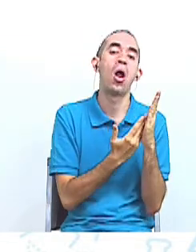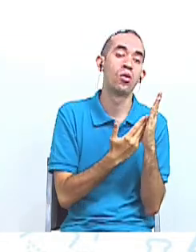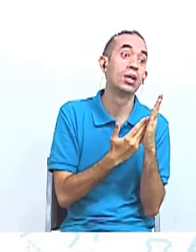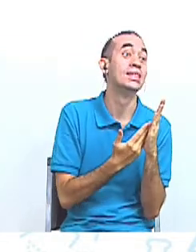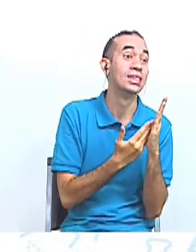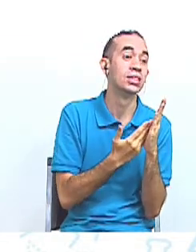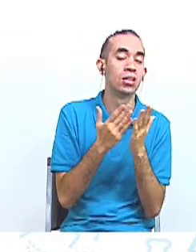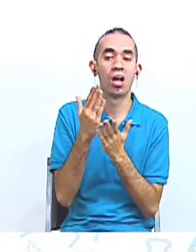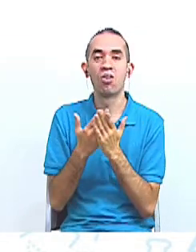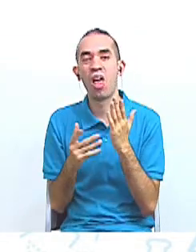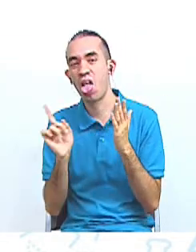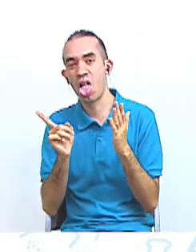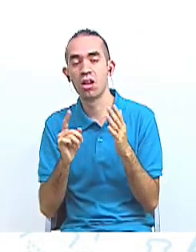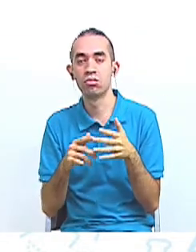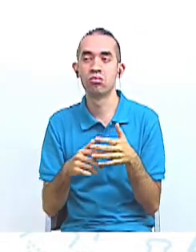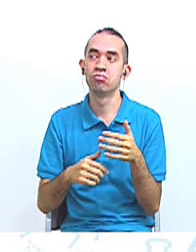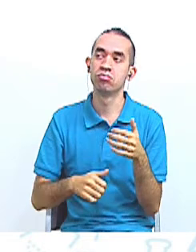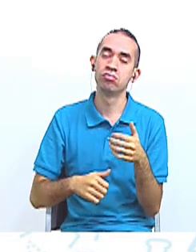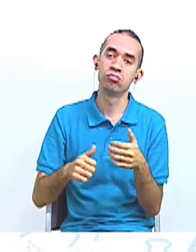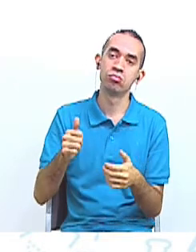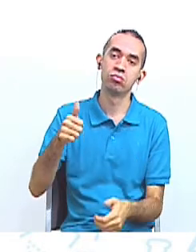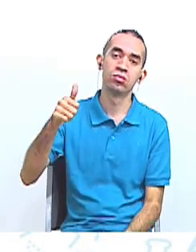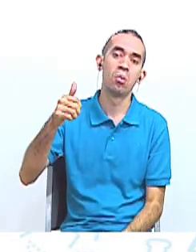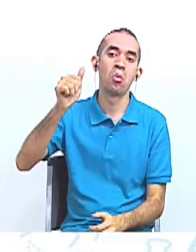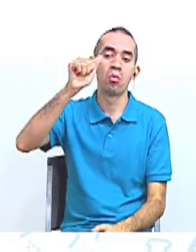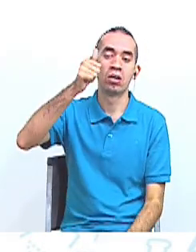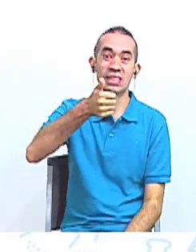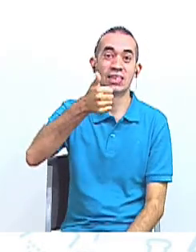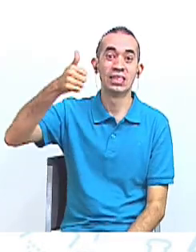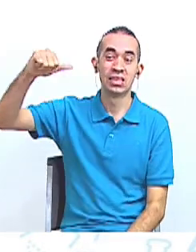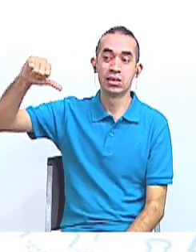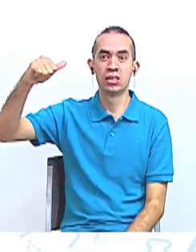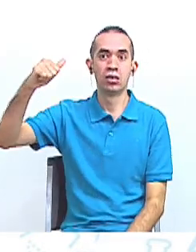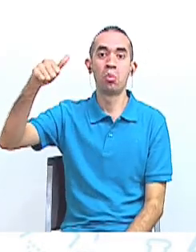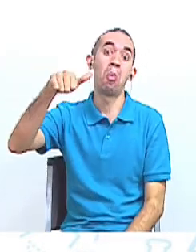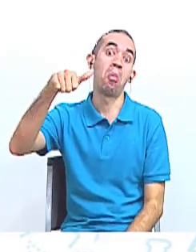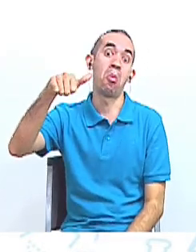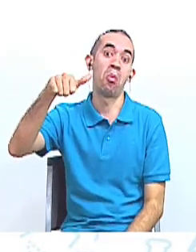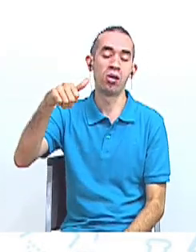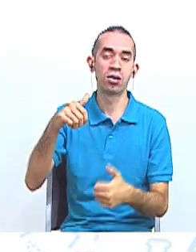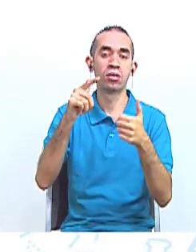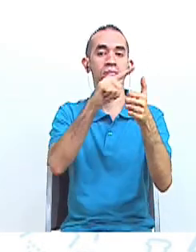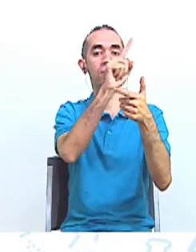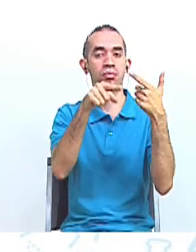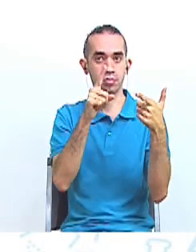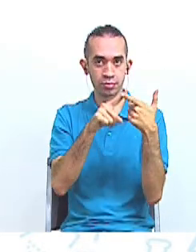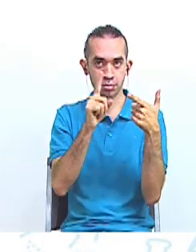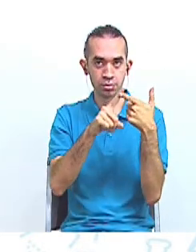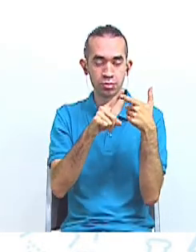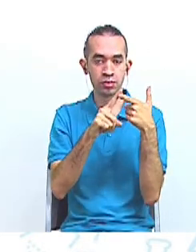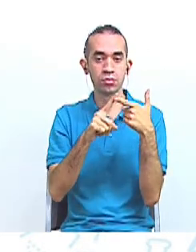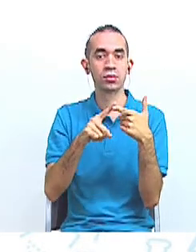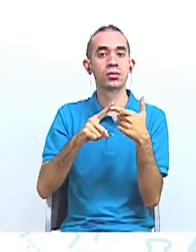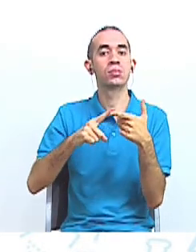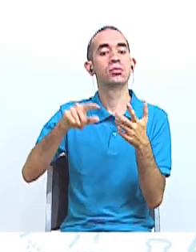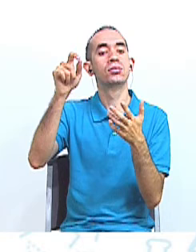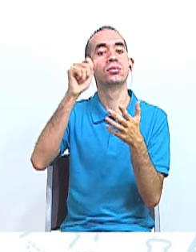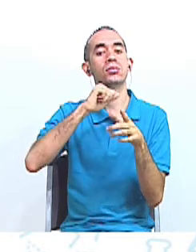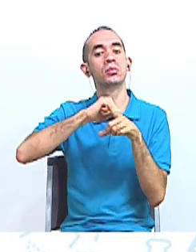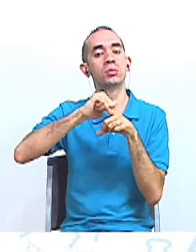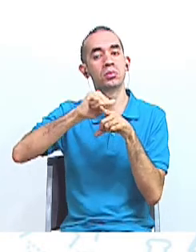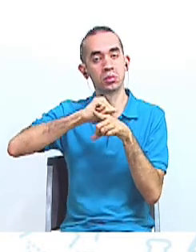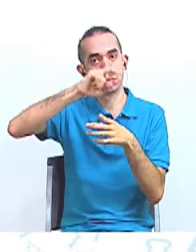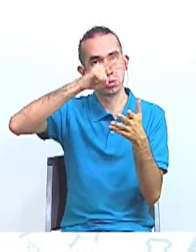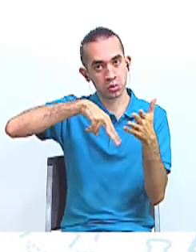some others you didn't, so you can have the thumbs to the middle. Did I complete the reading exercises? Was I able to